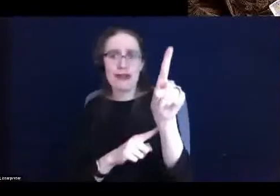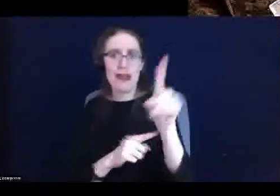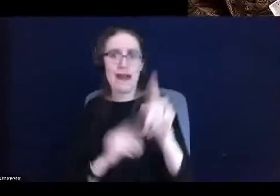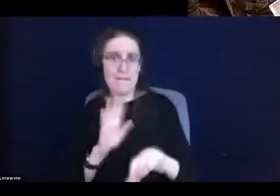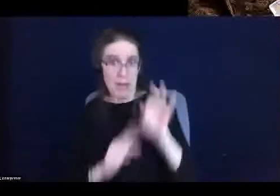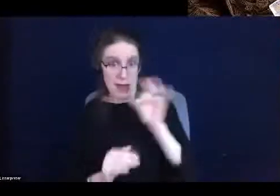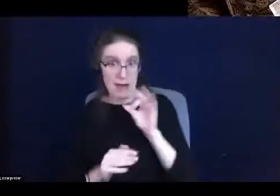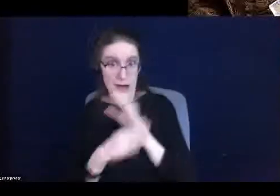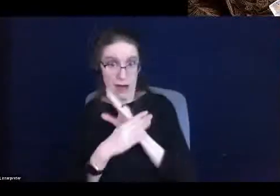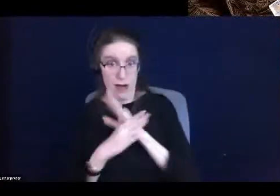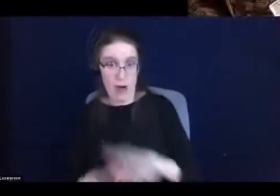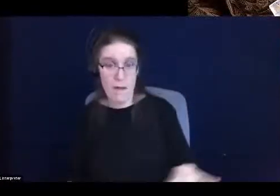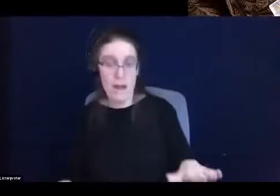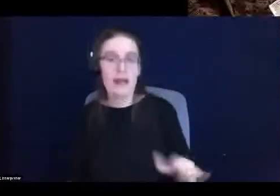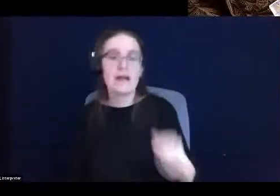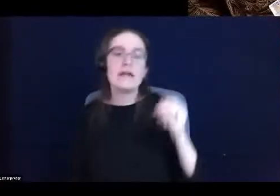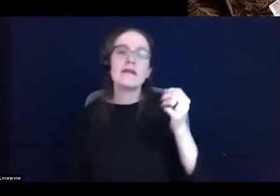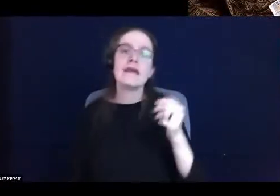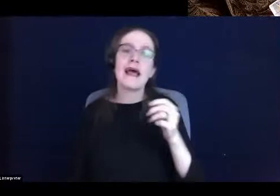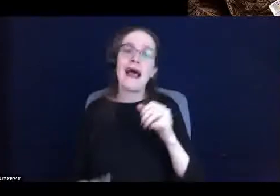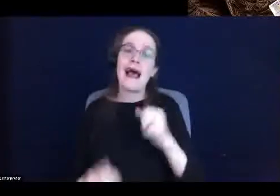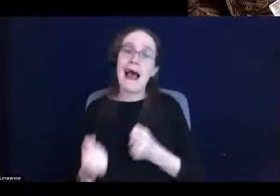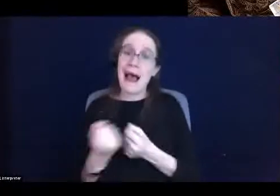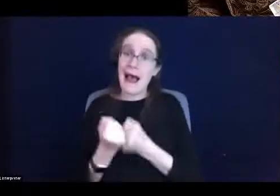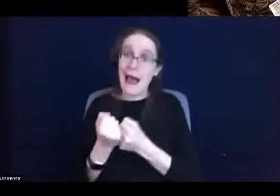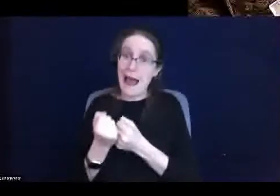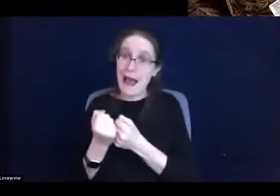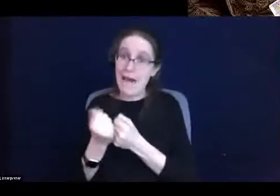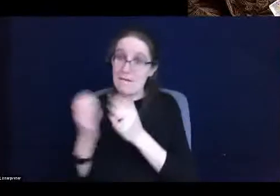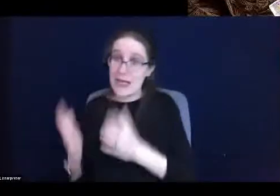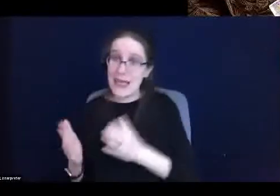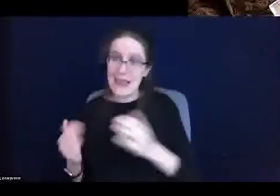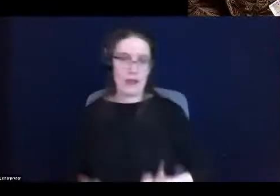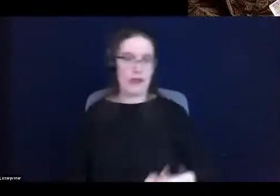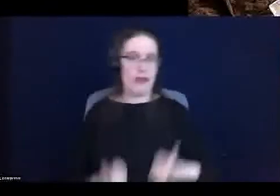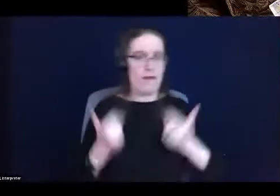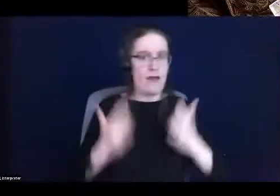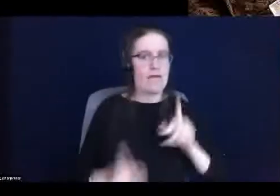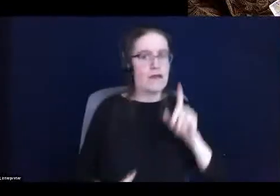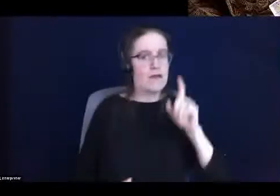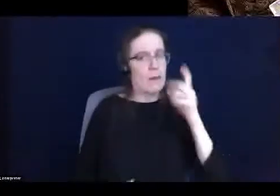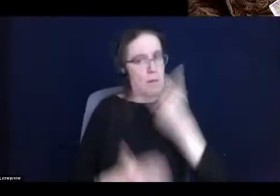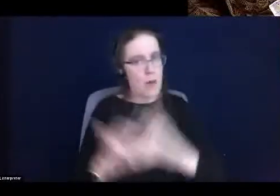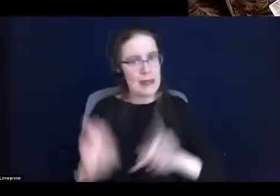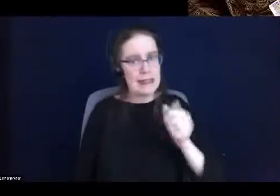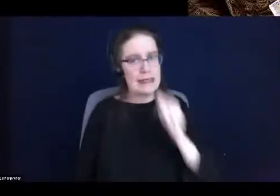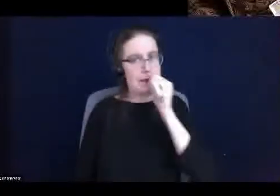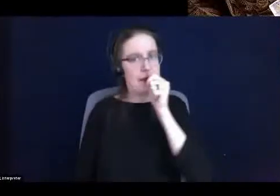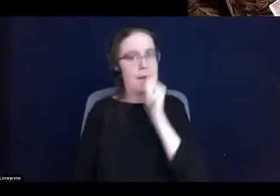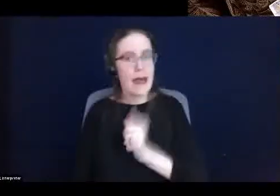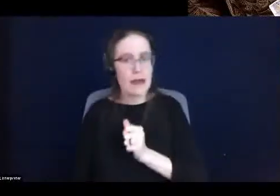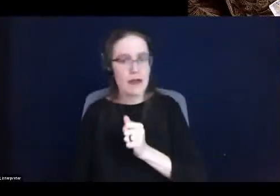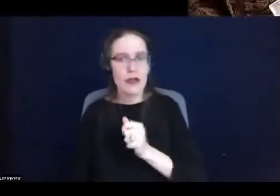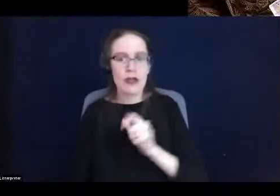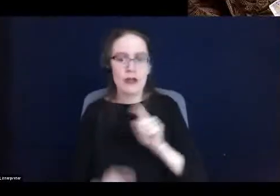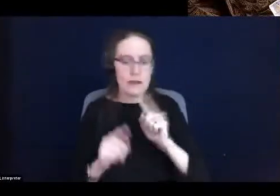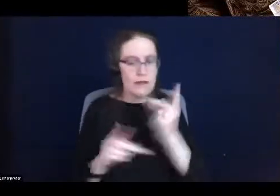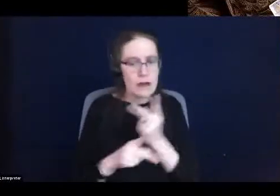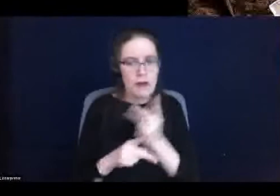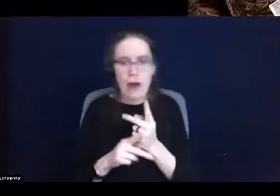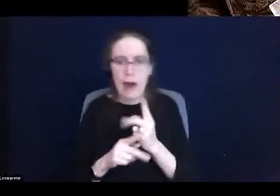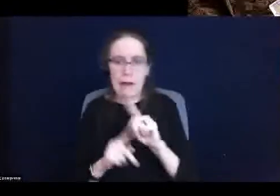Advocates and survivors should be patient when exploring these different healing methods because, like grounding, you're going to have to work to find out